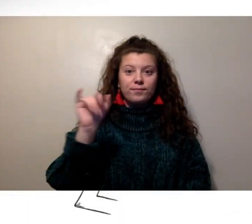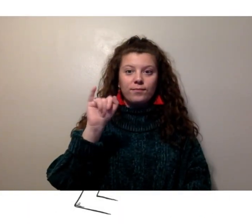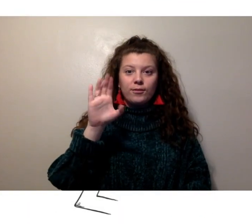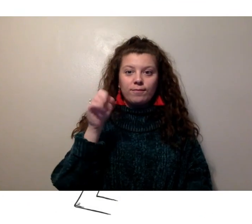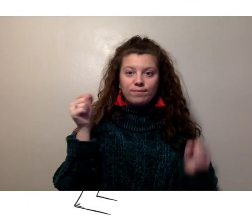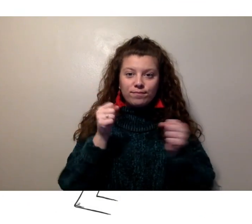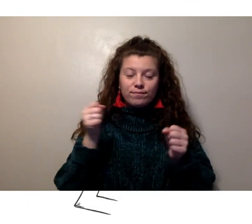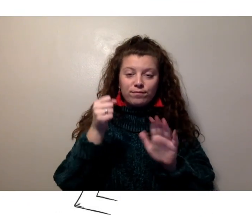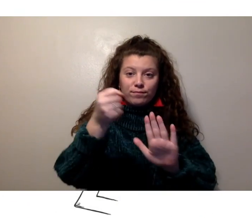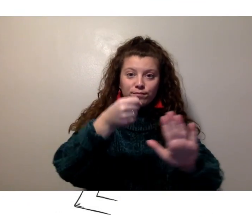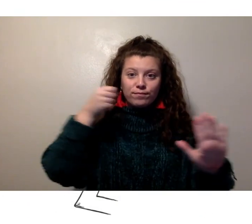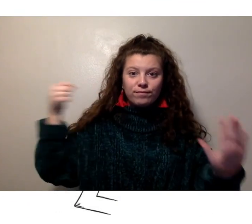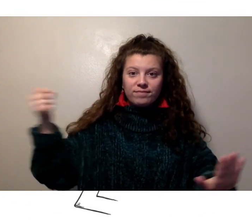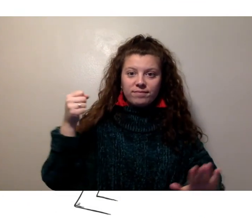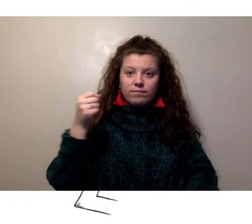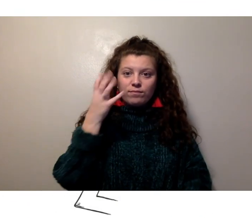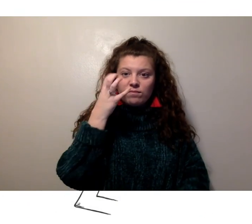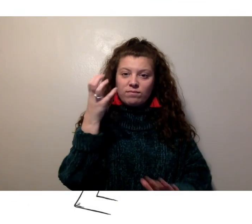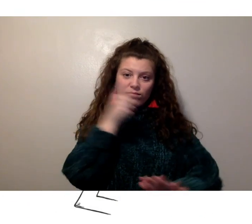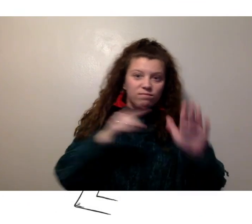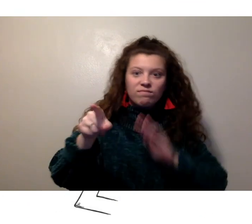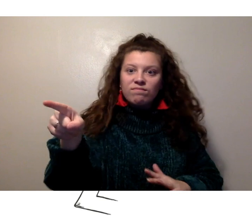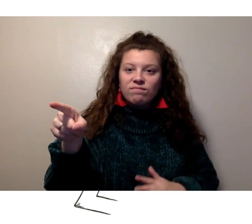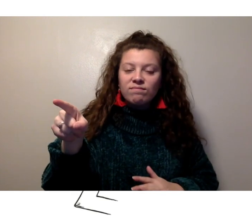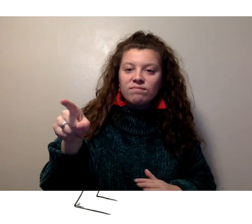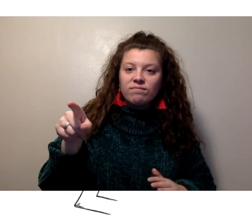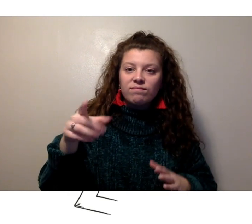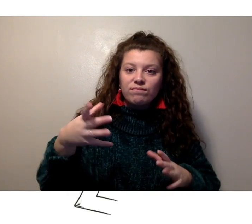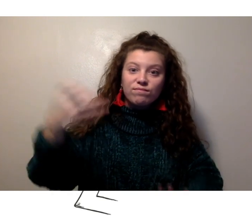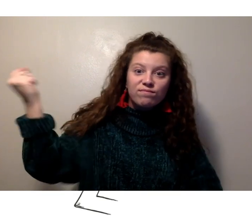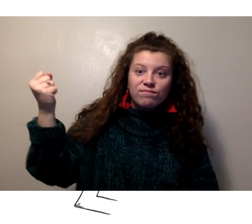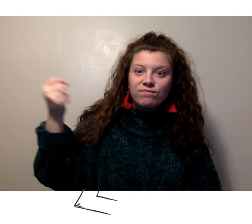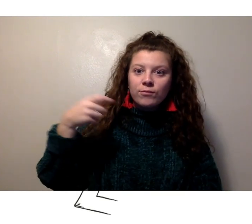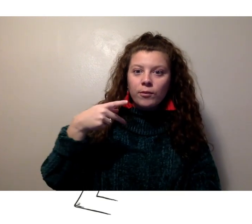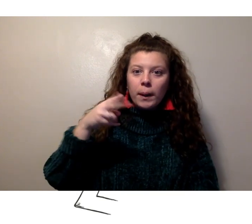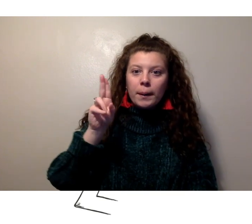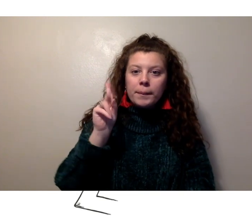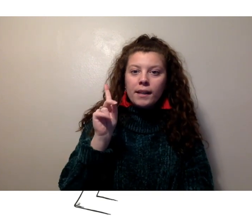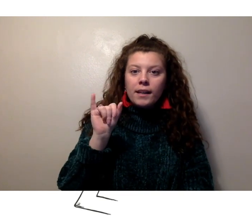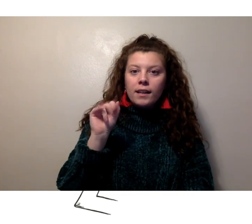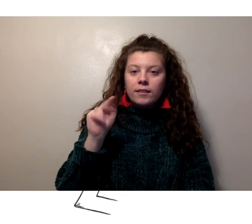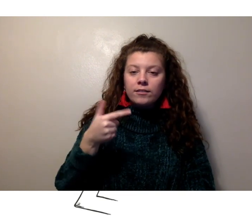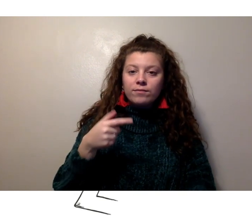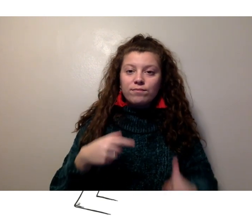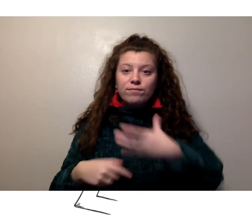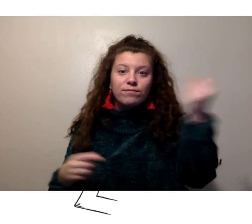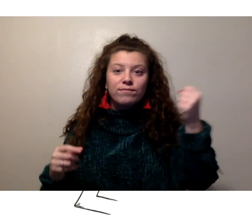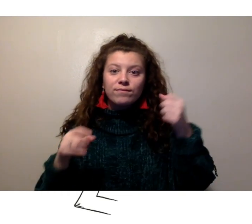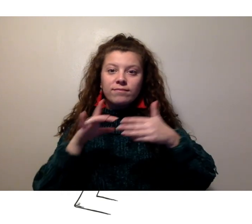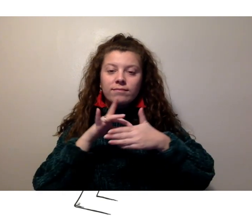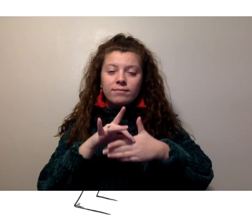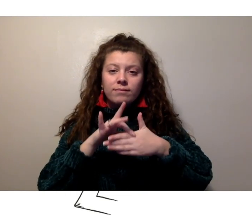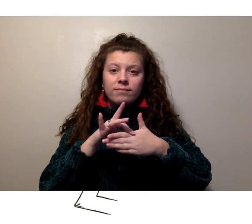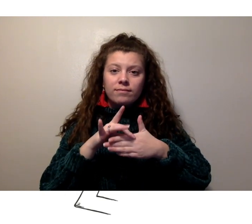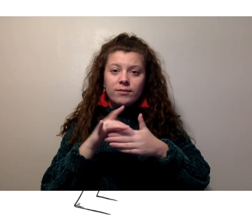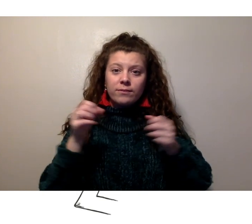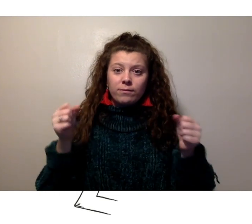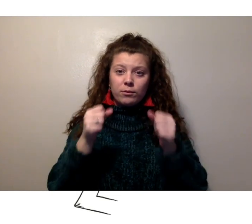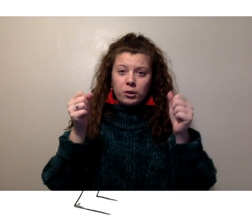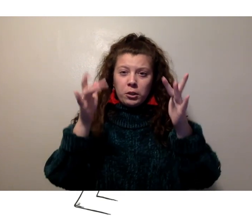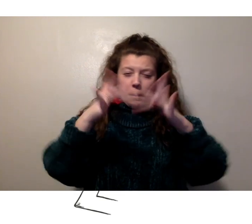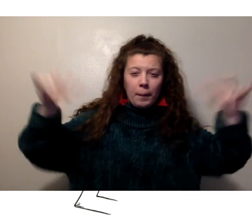Then he slunk to the icebox, he took the Who's feast, he took the Who pudding, he took the roast beast. He cleaned out